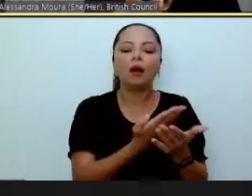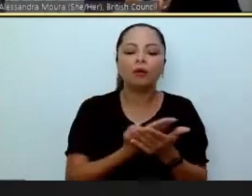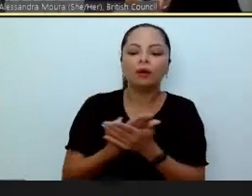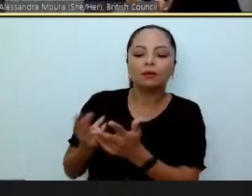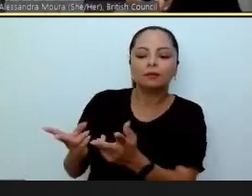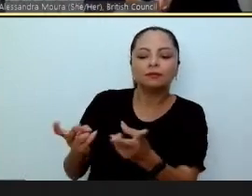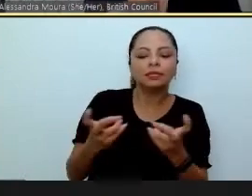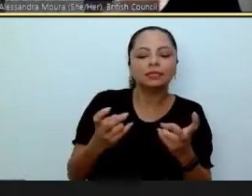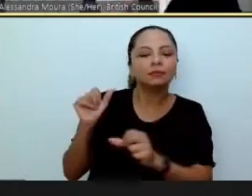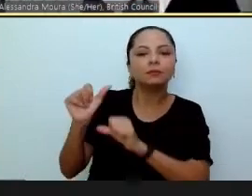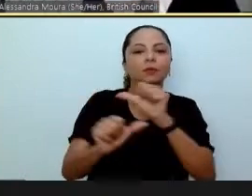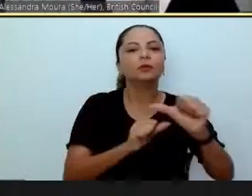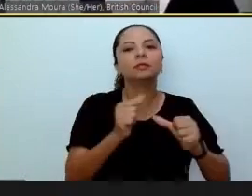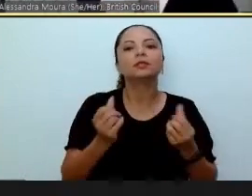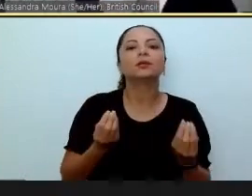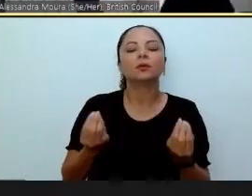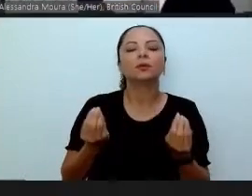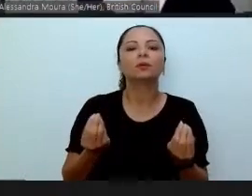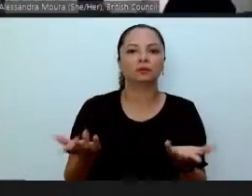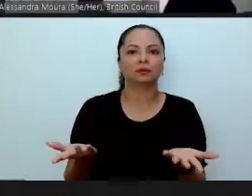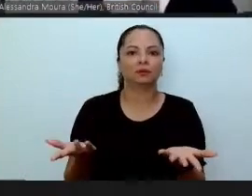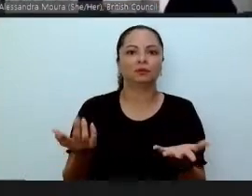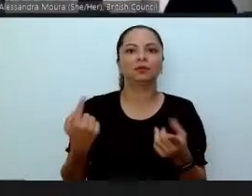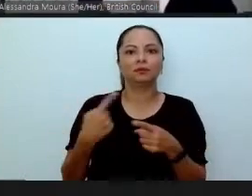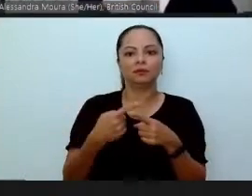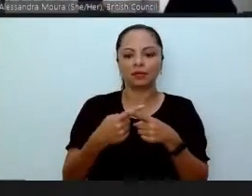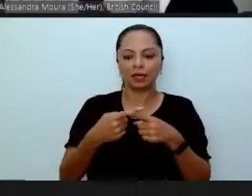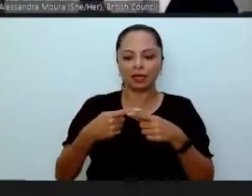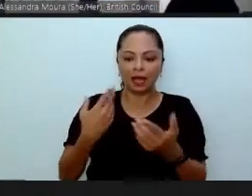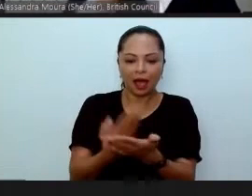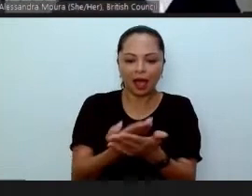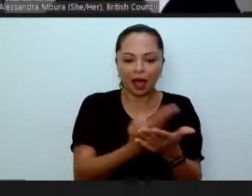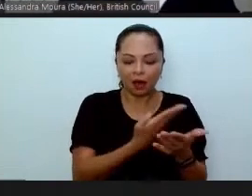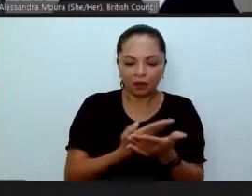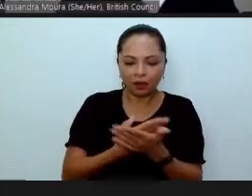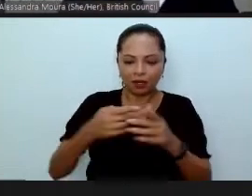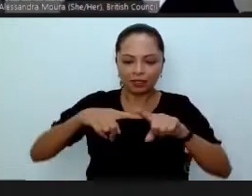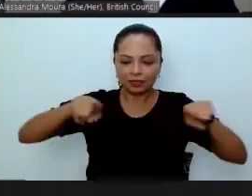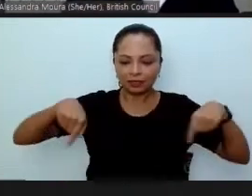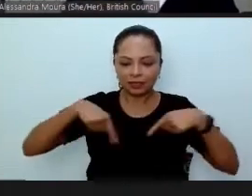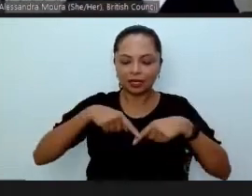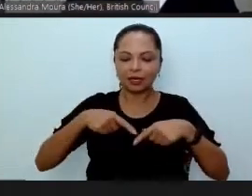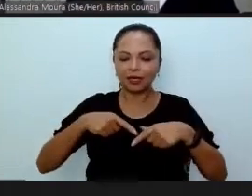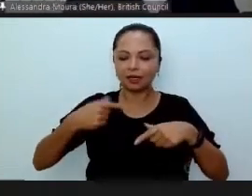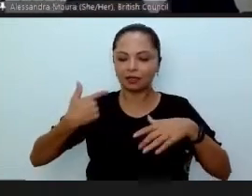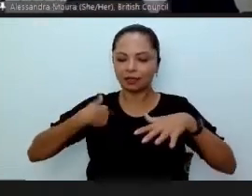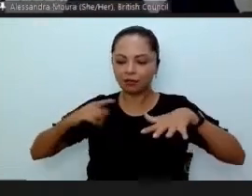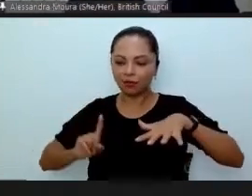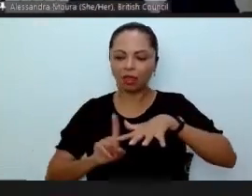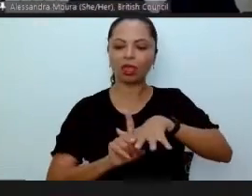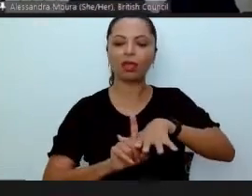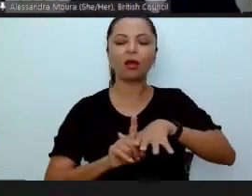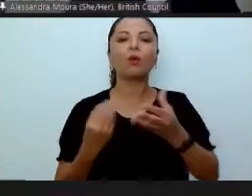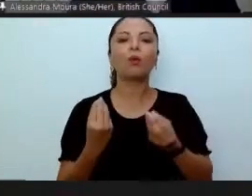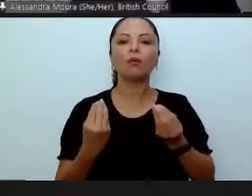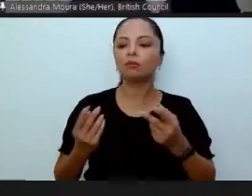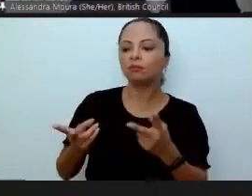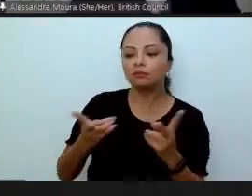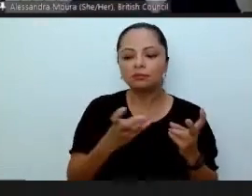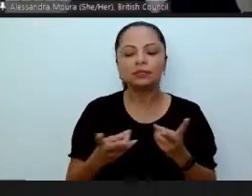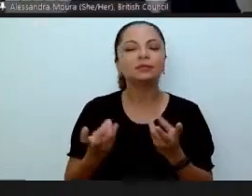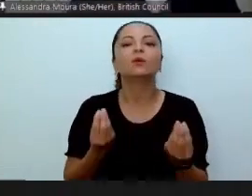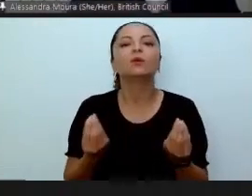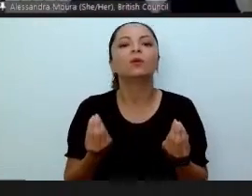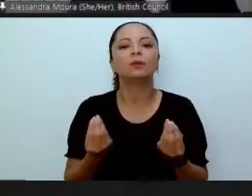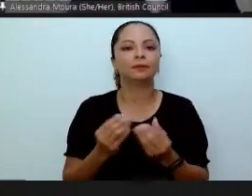it? Um, Yeah, that's a good question. I think you can do it in several ways. One is